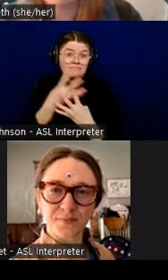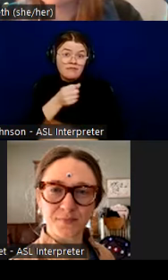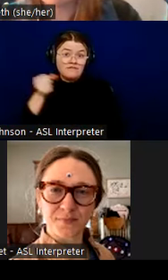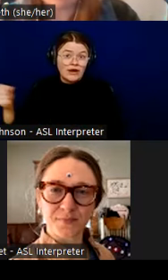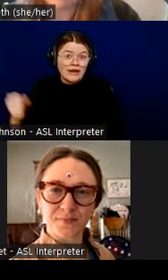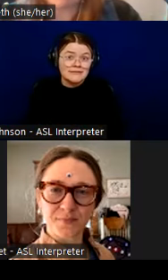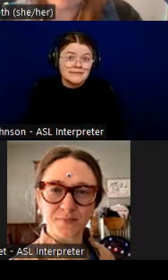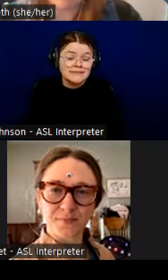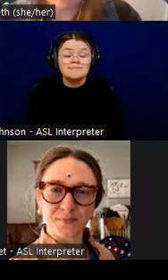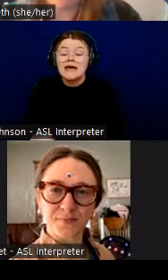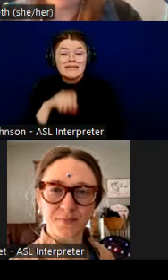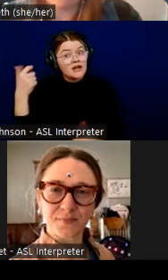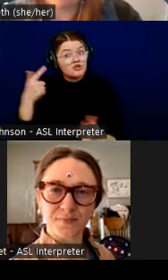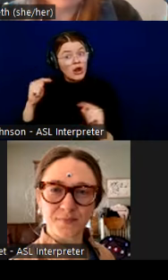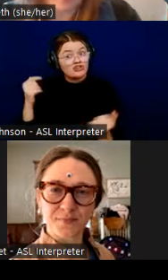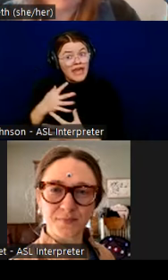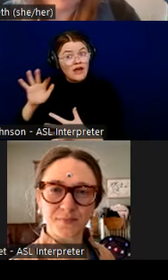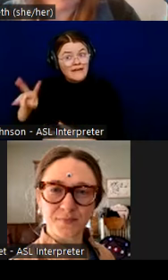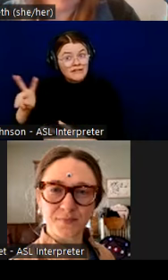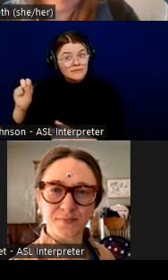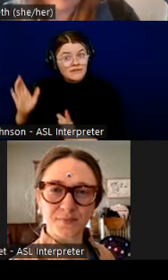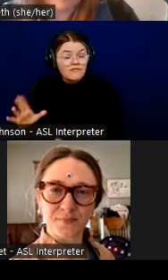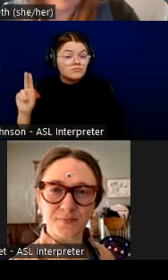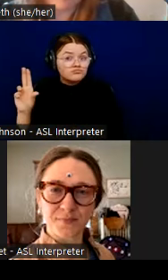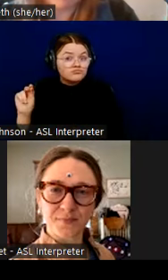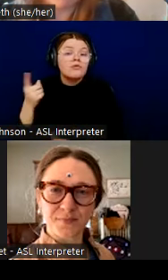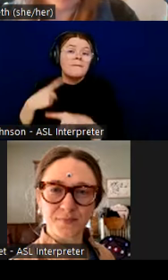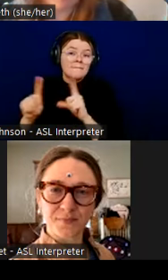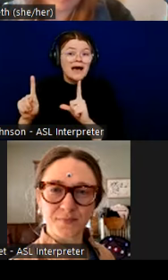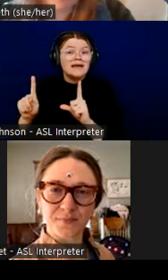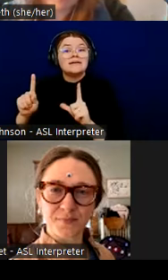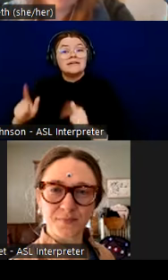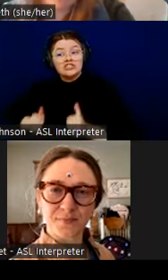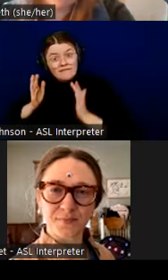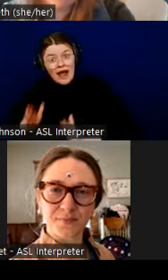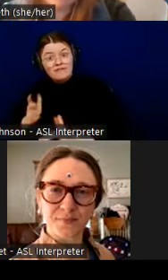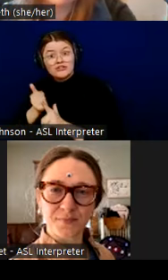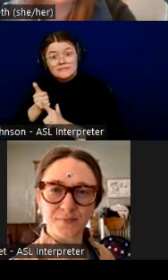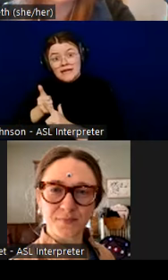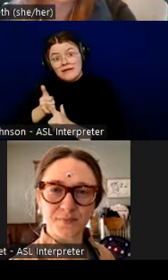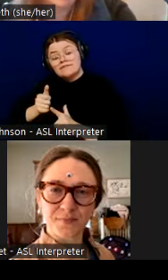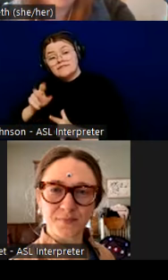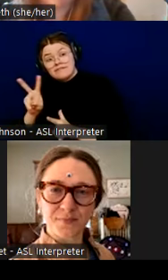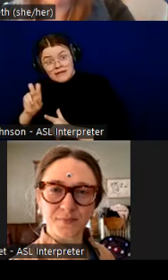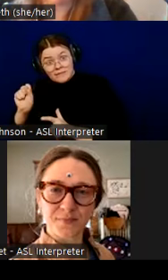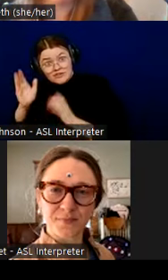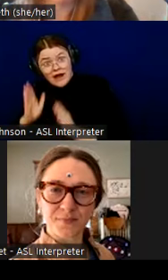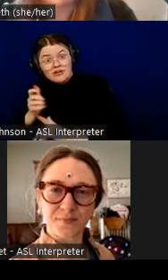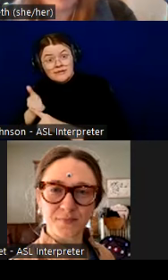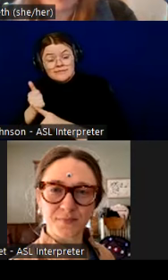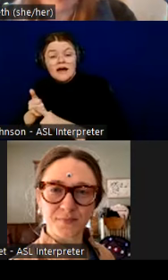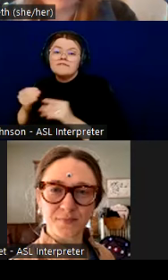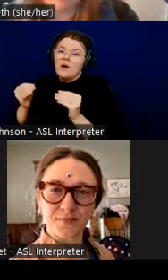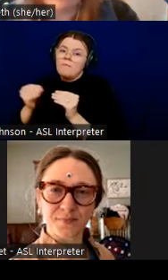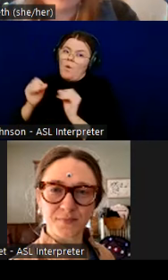that victims of domestic violence are more at risk of arrest than people who aren't victim survivors. So think about with them,